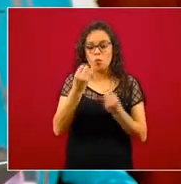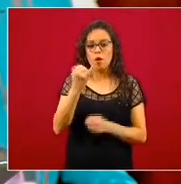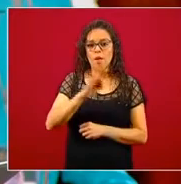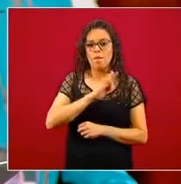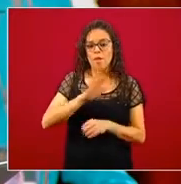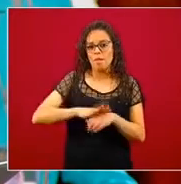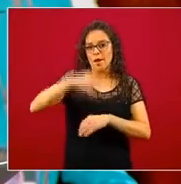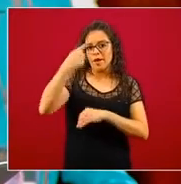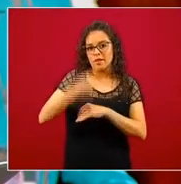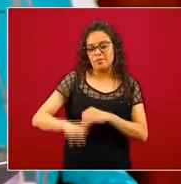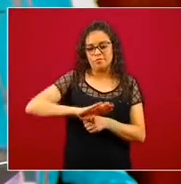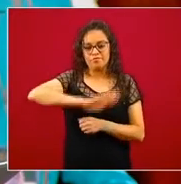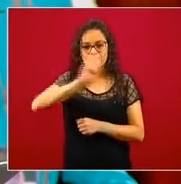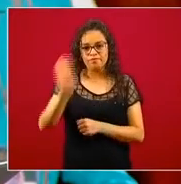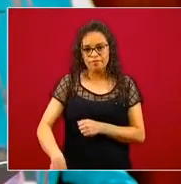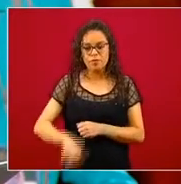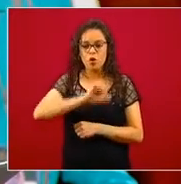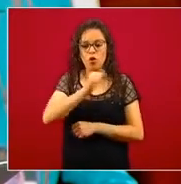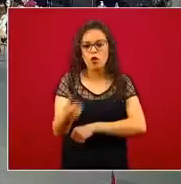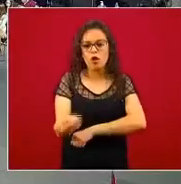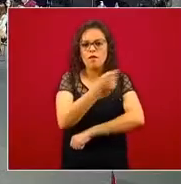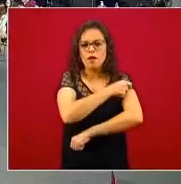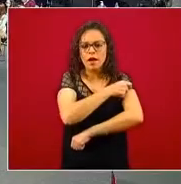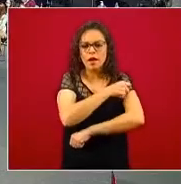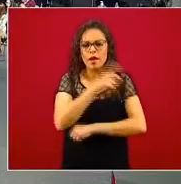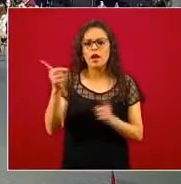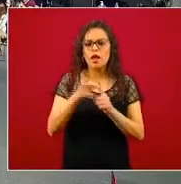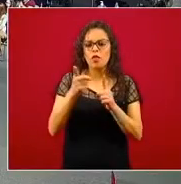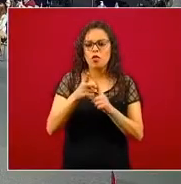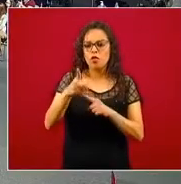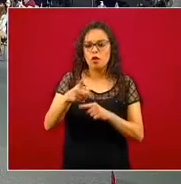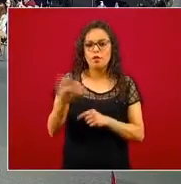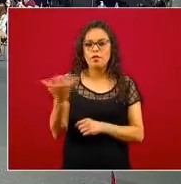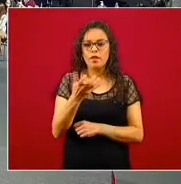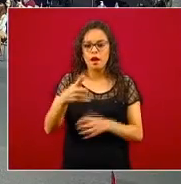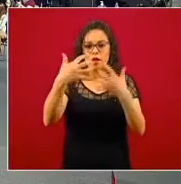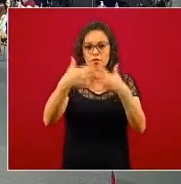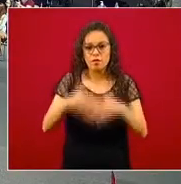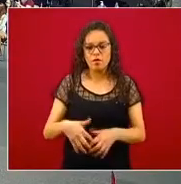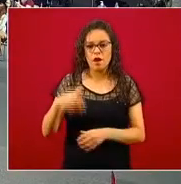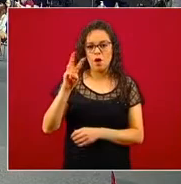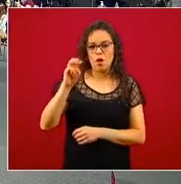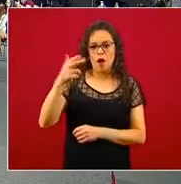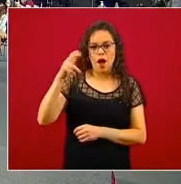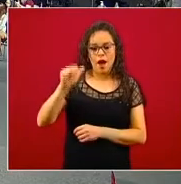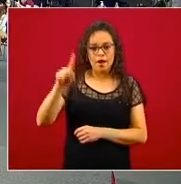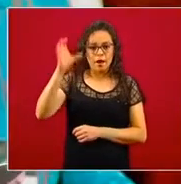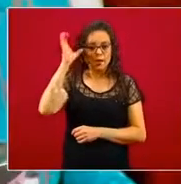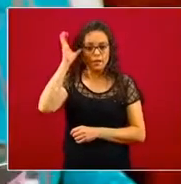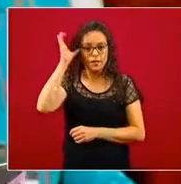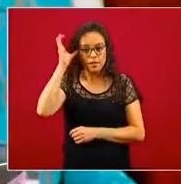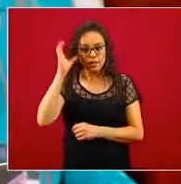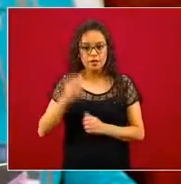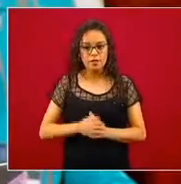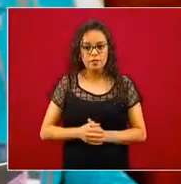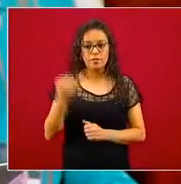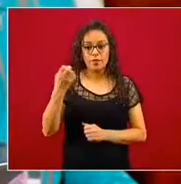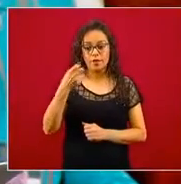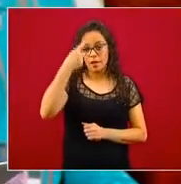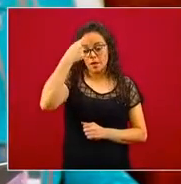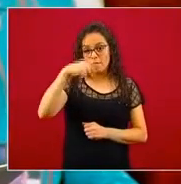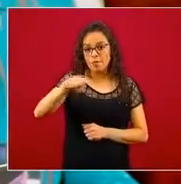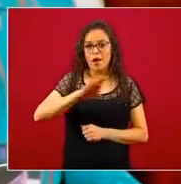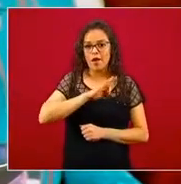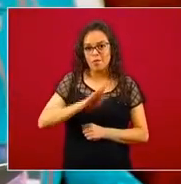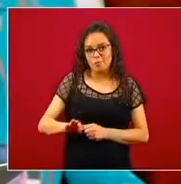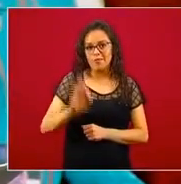about Lancet articles, multinational studies about hydroxychloroquine with macrolide or without it.